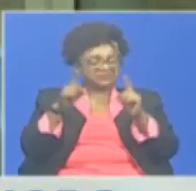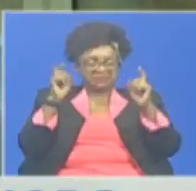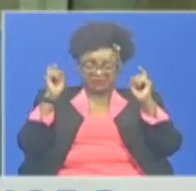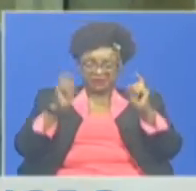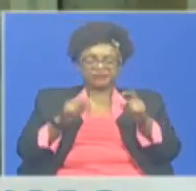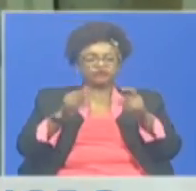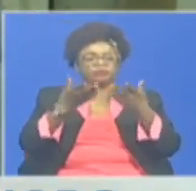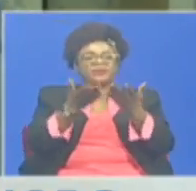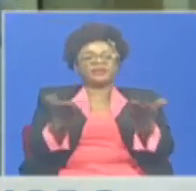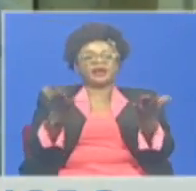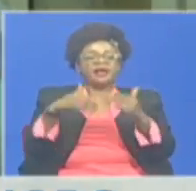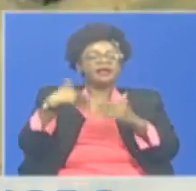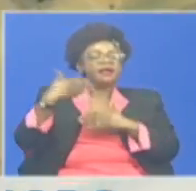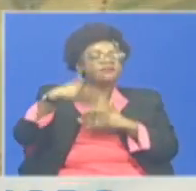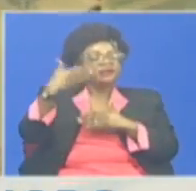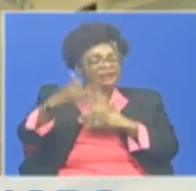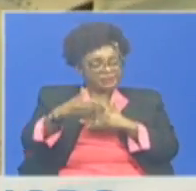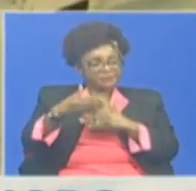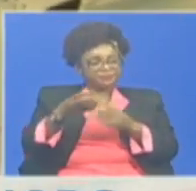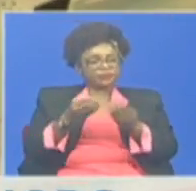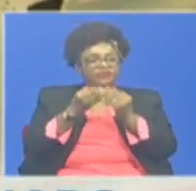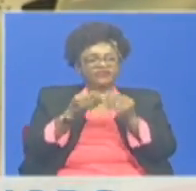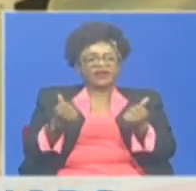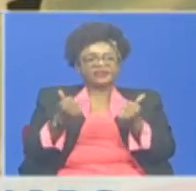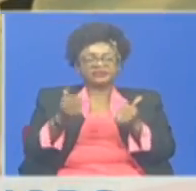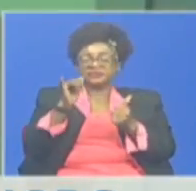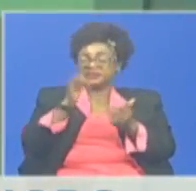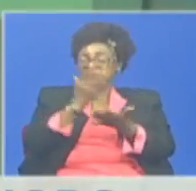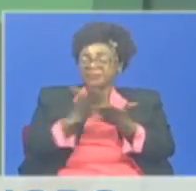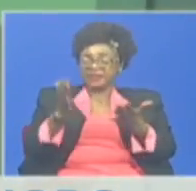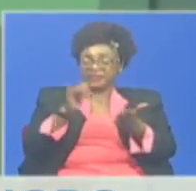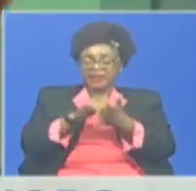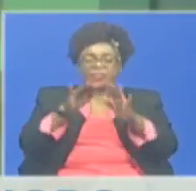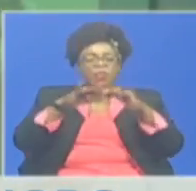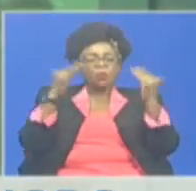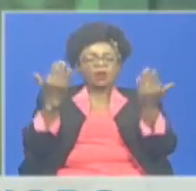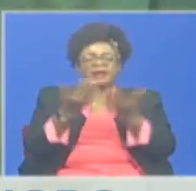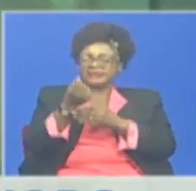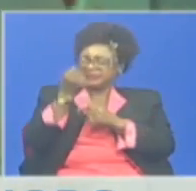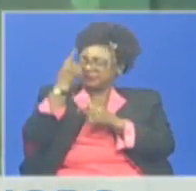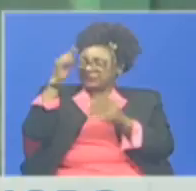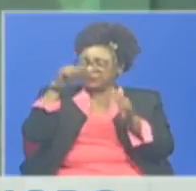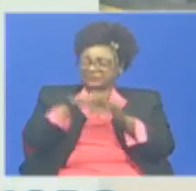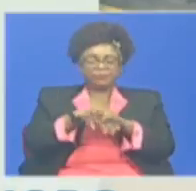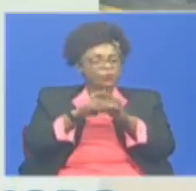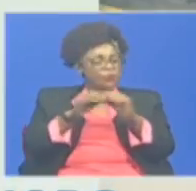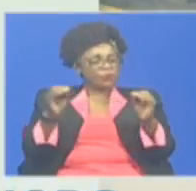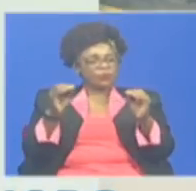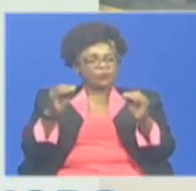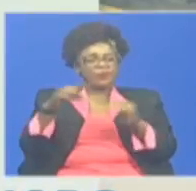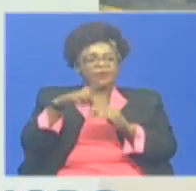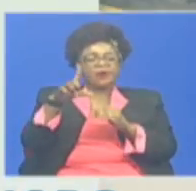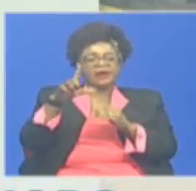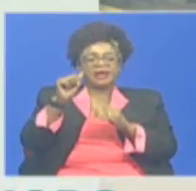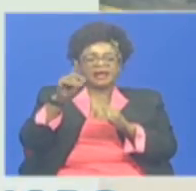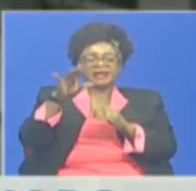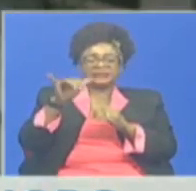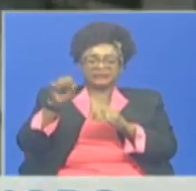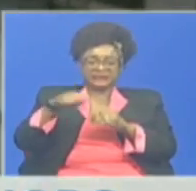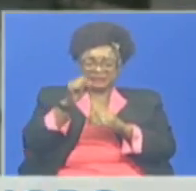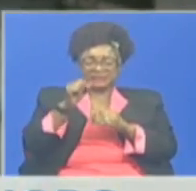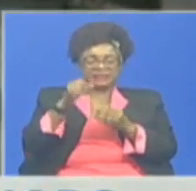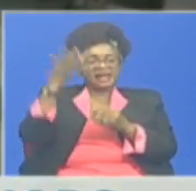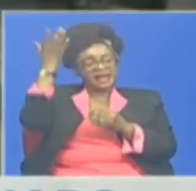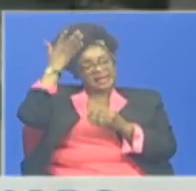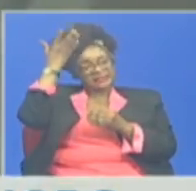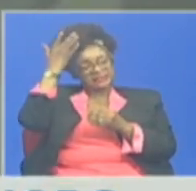line every day to fight an enemy that the world is yet to fully understand. Gladys Nyambura is amongst the hundreds of nurses already